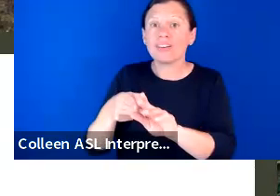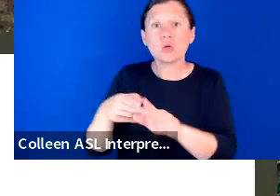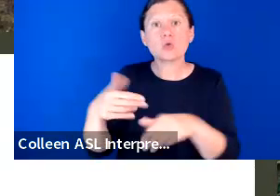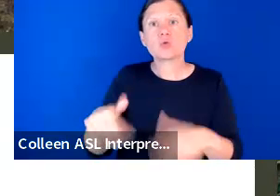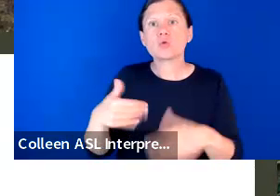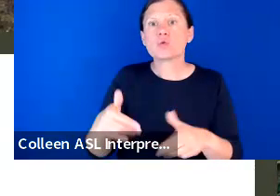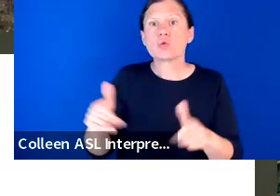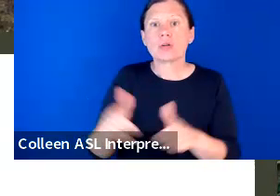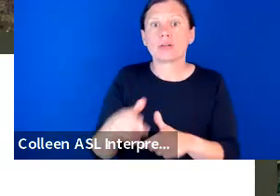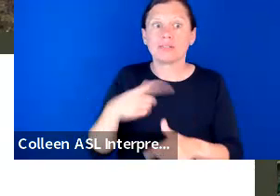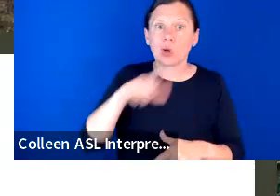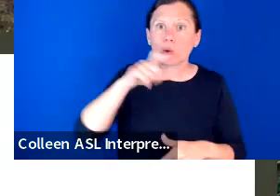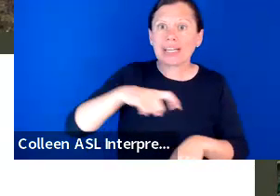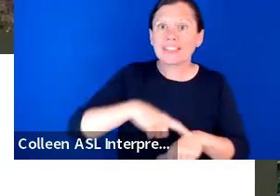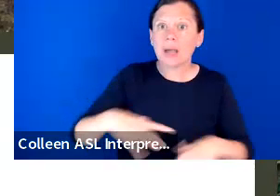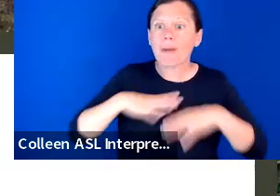provide care.